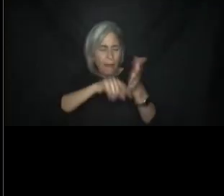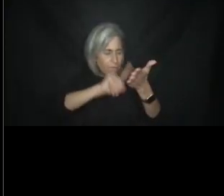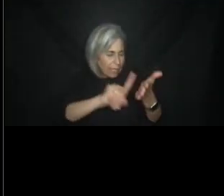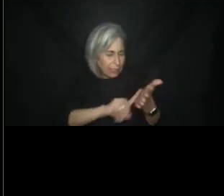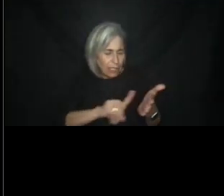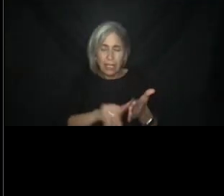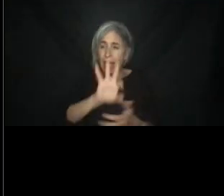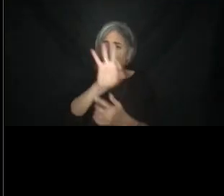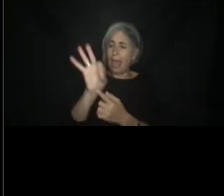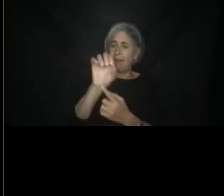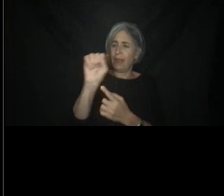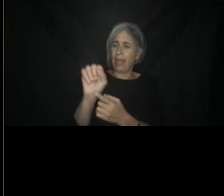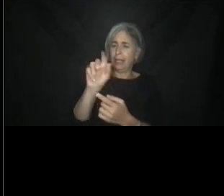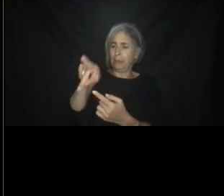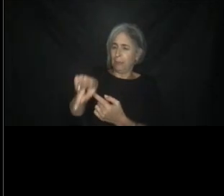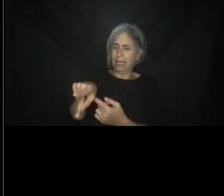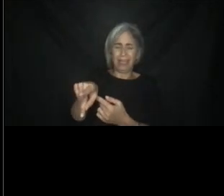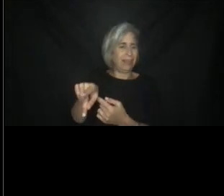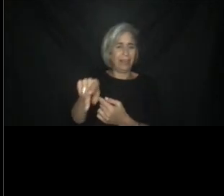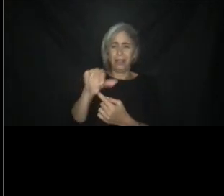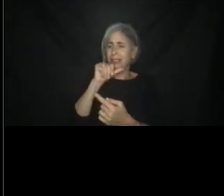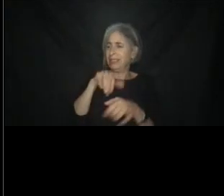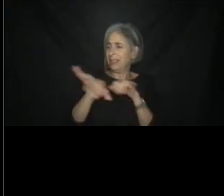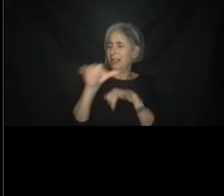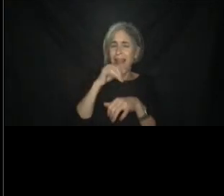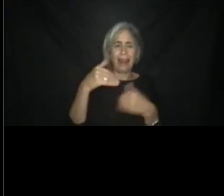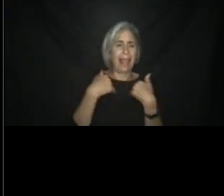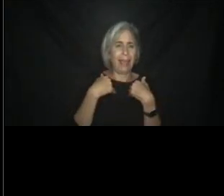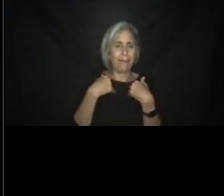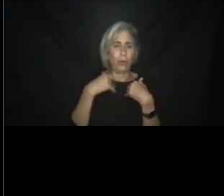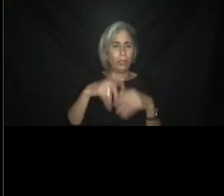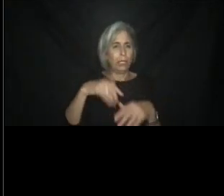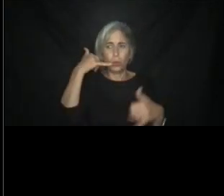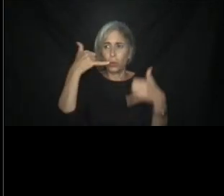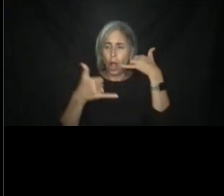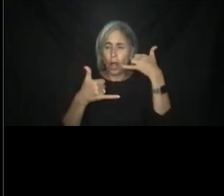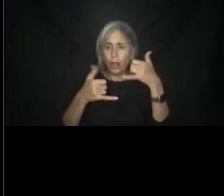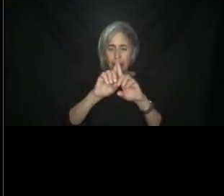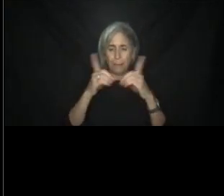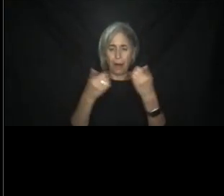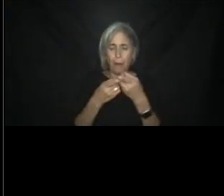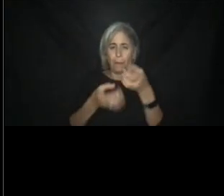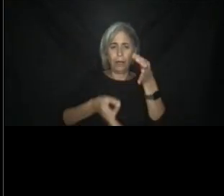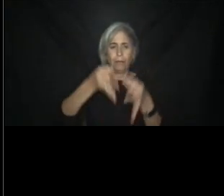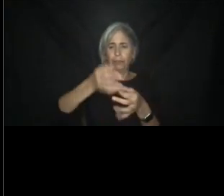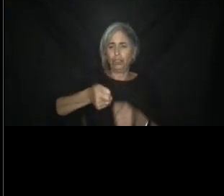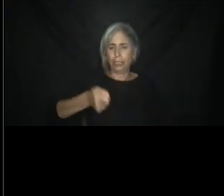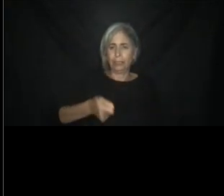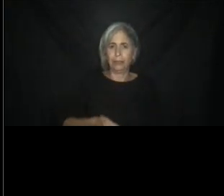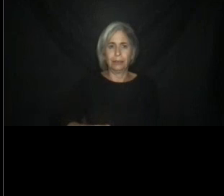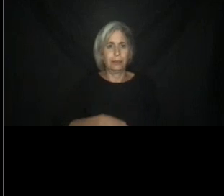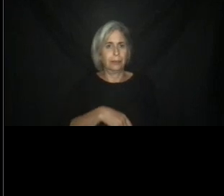FSP failed to give us, which is why we had to call in Department of Justice. Thank